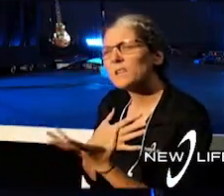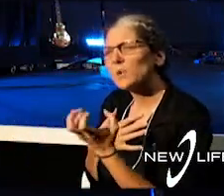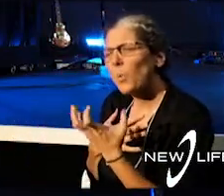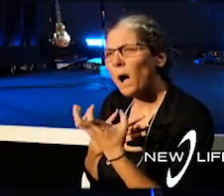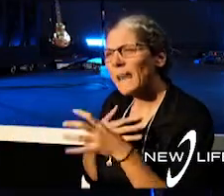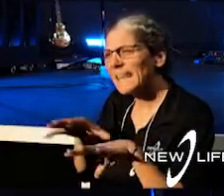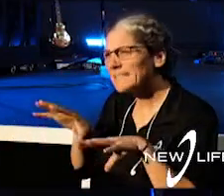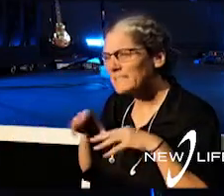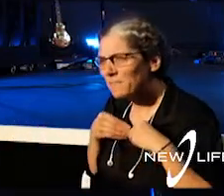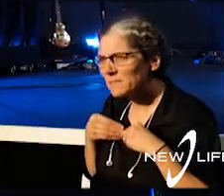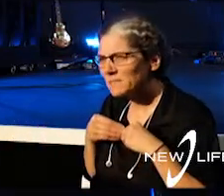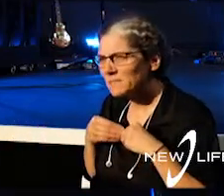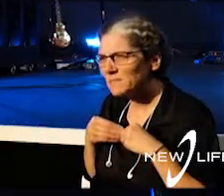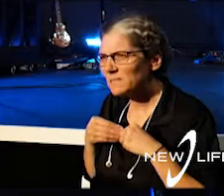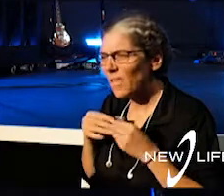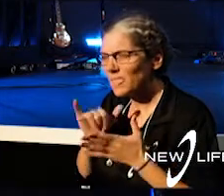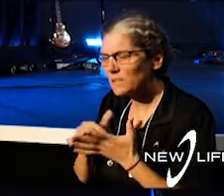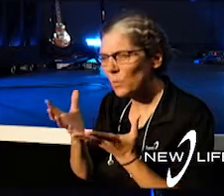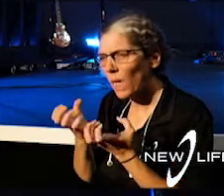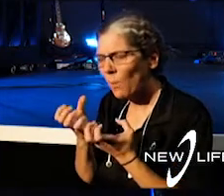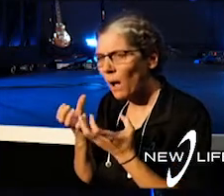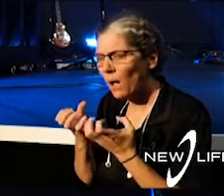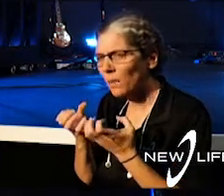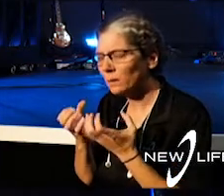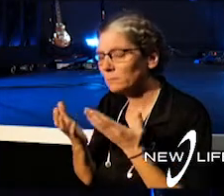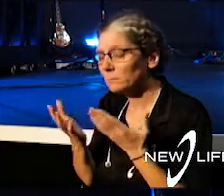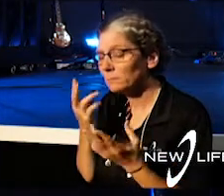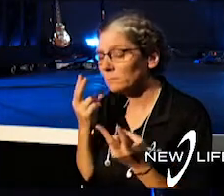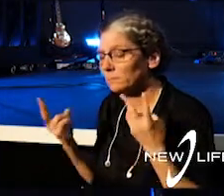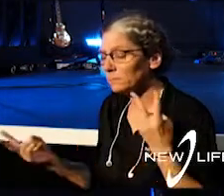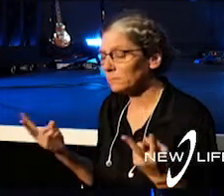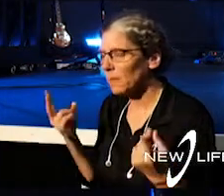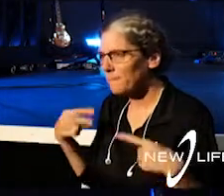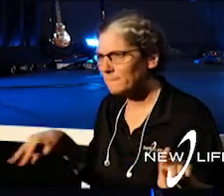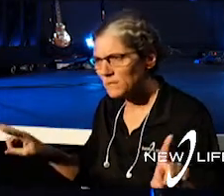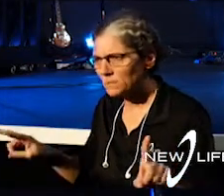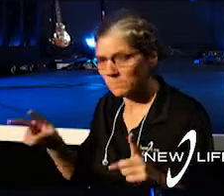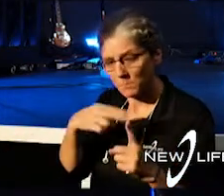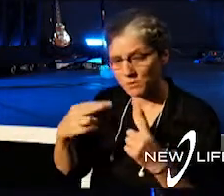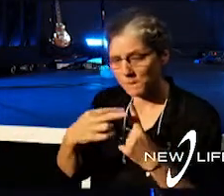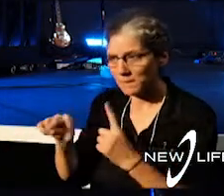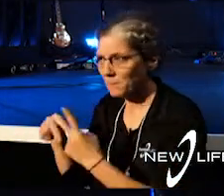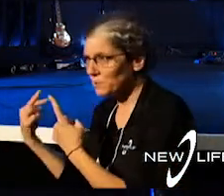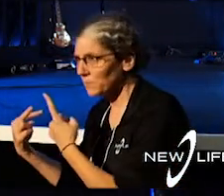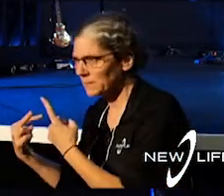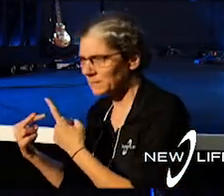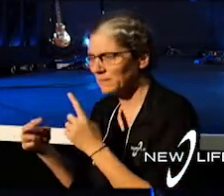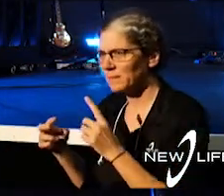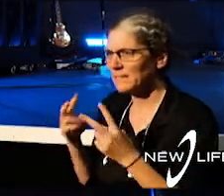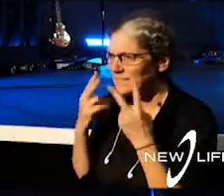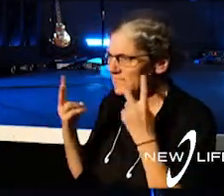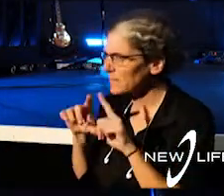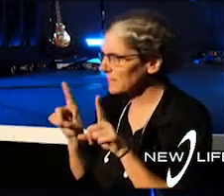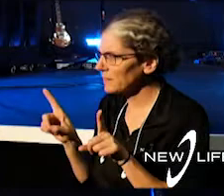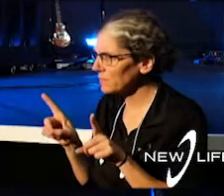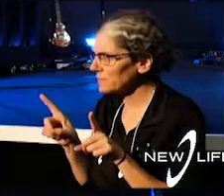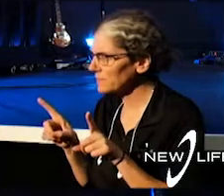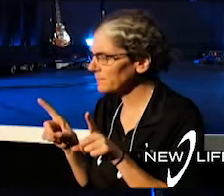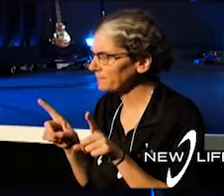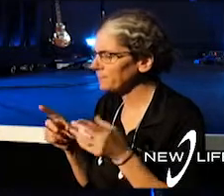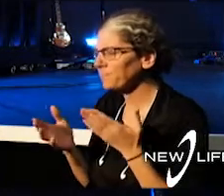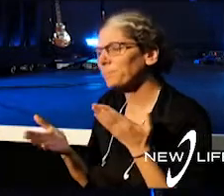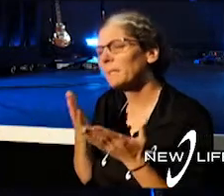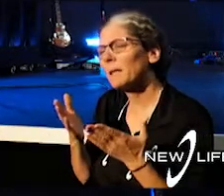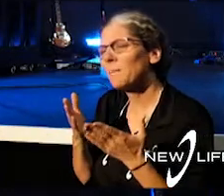I also want to follow you, James is saying that's not possible, and it's spiritual adultery.